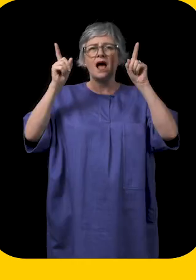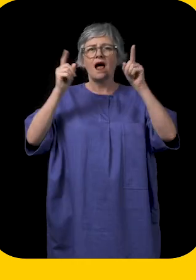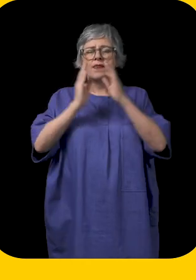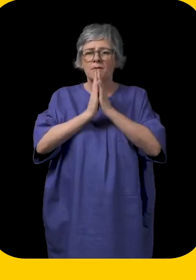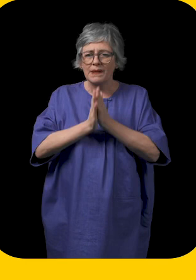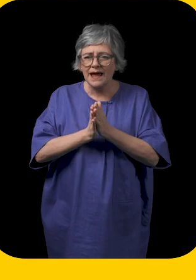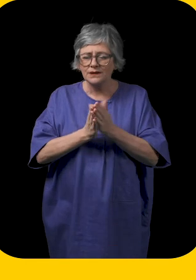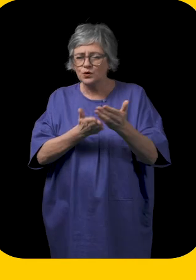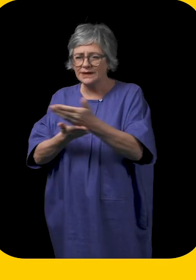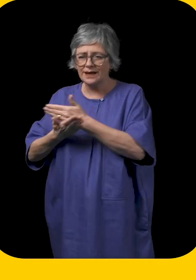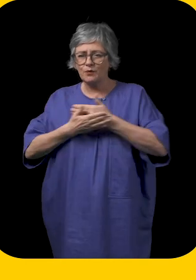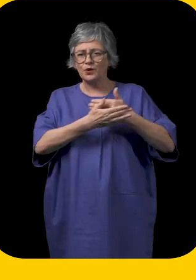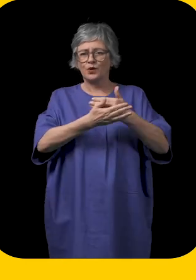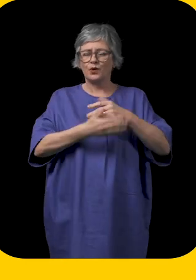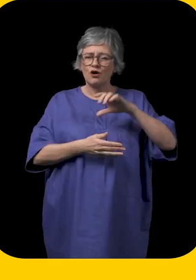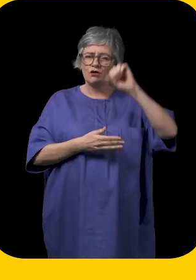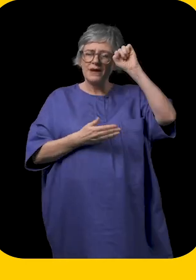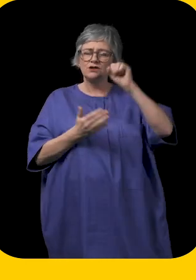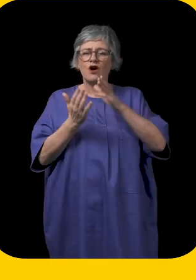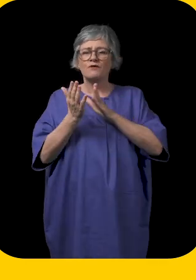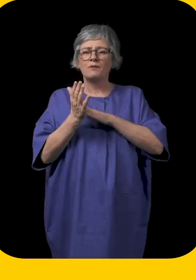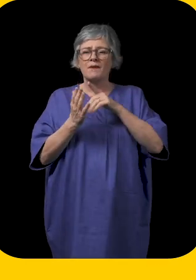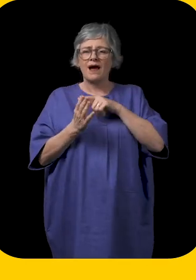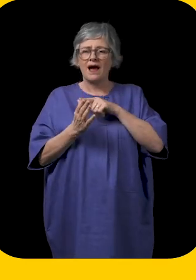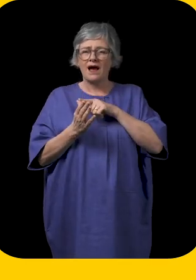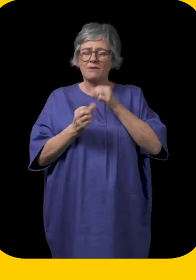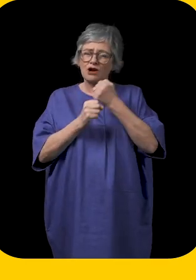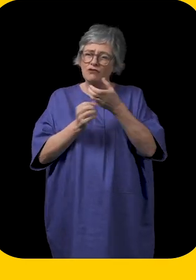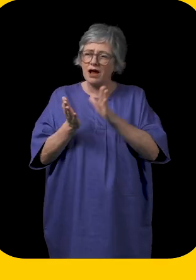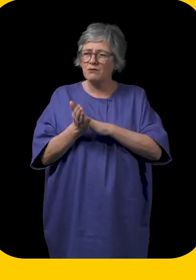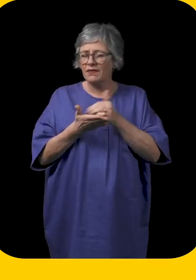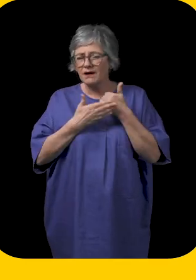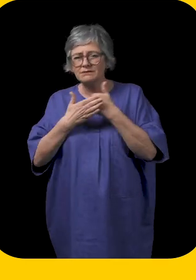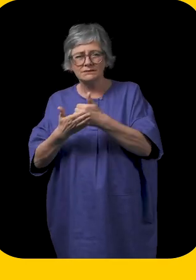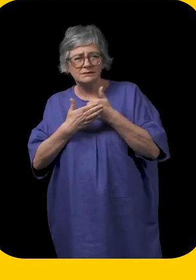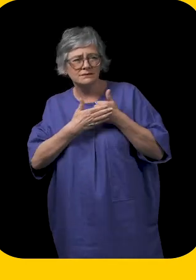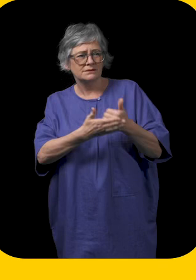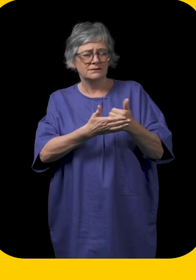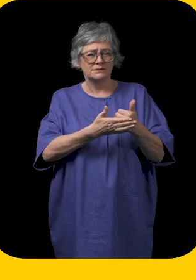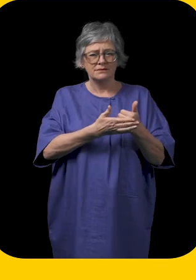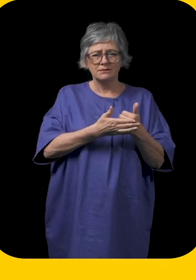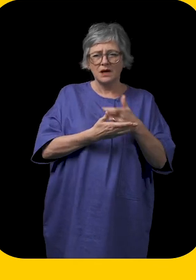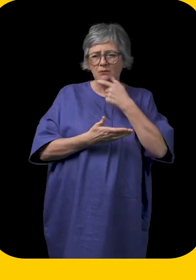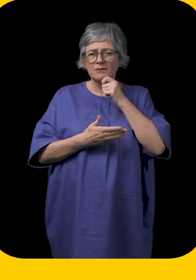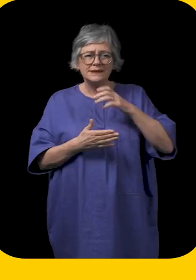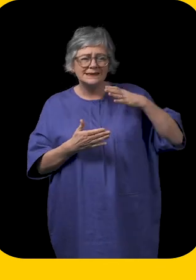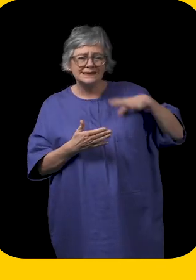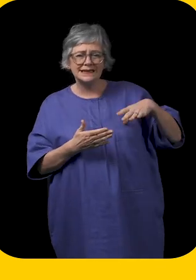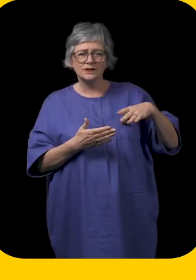bless and keep you, and the remembrance of Ma, my grandmother who gave and helped those in need